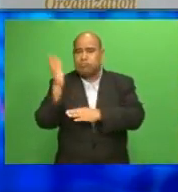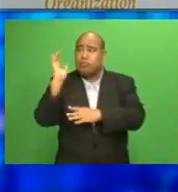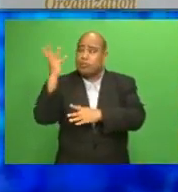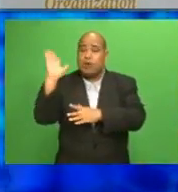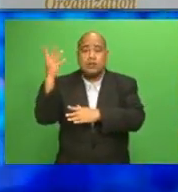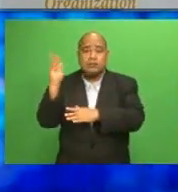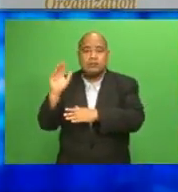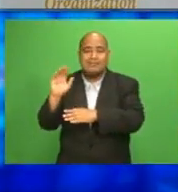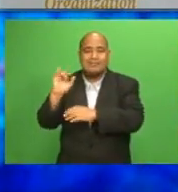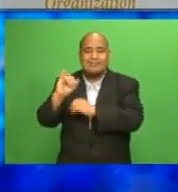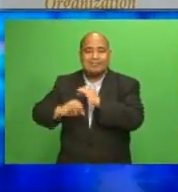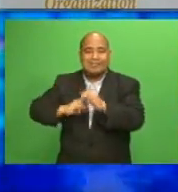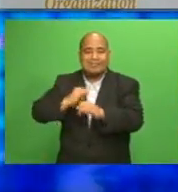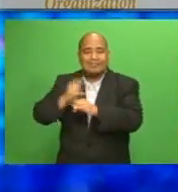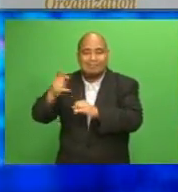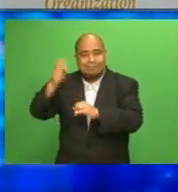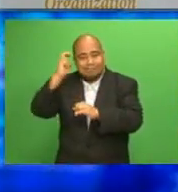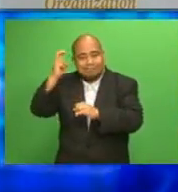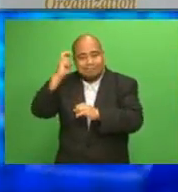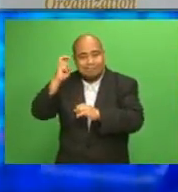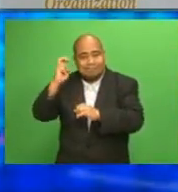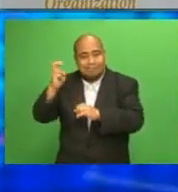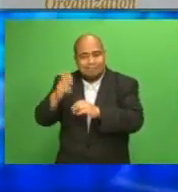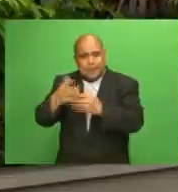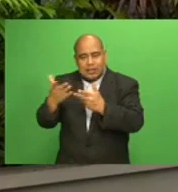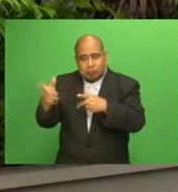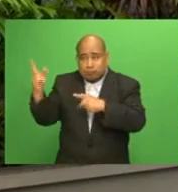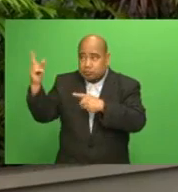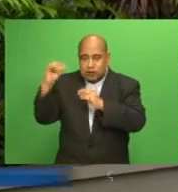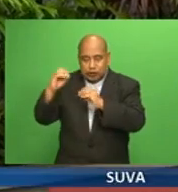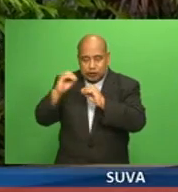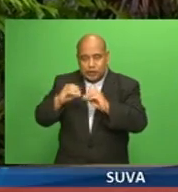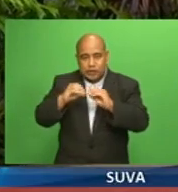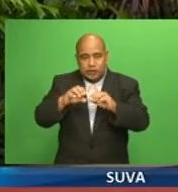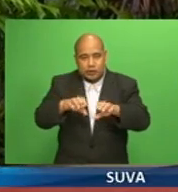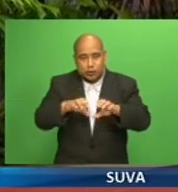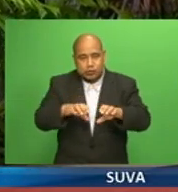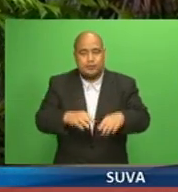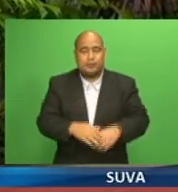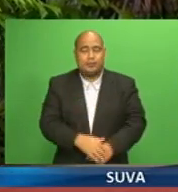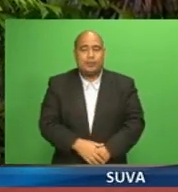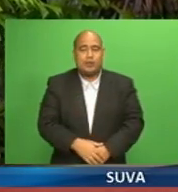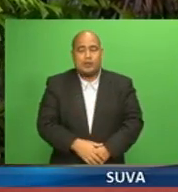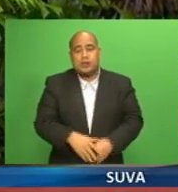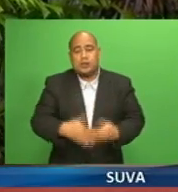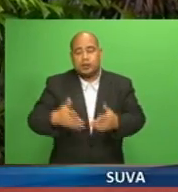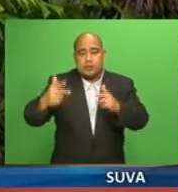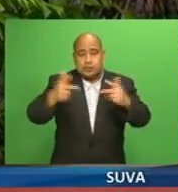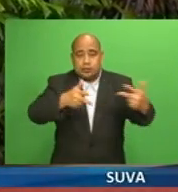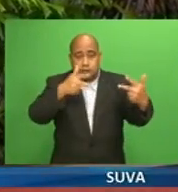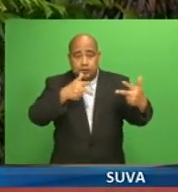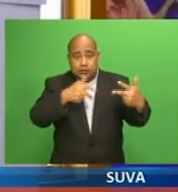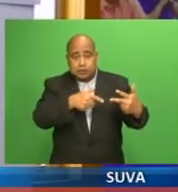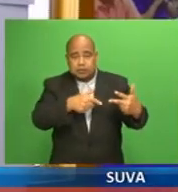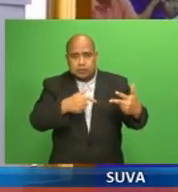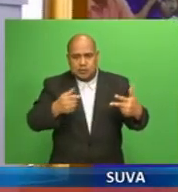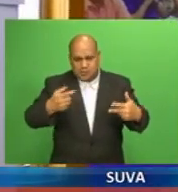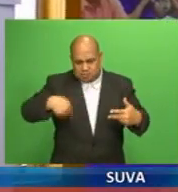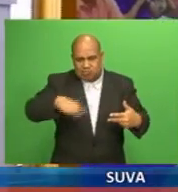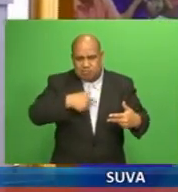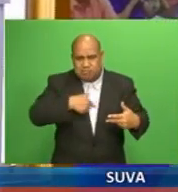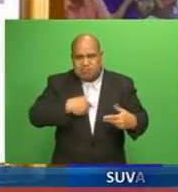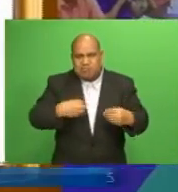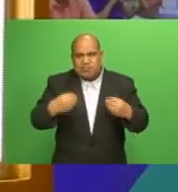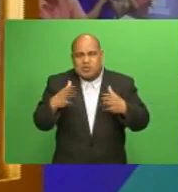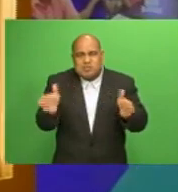business coaches. Koroi Tandulala reports. The webinar will allow small businesses around the country to engage directly with